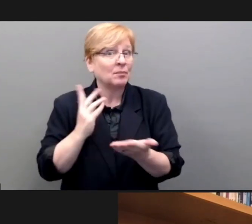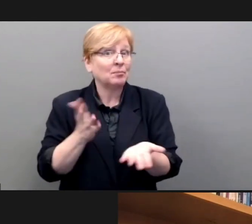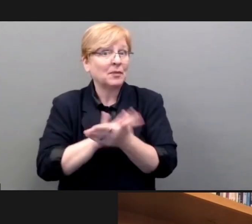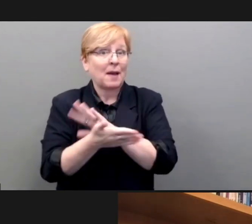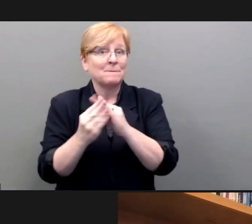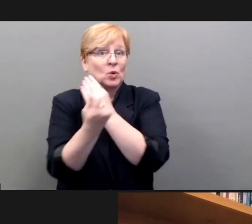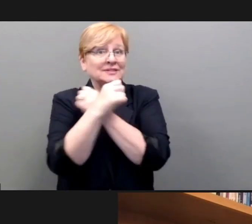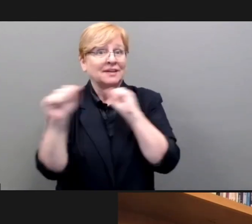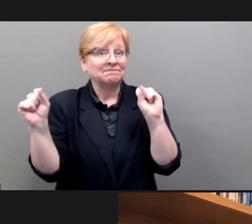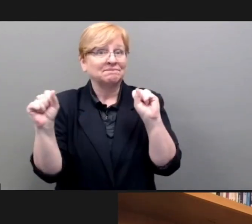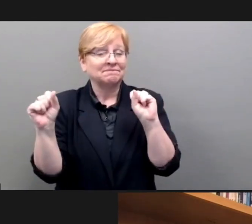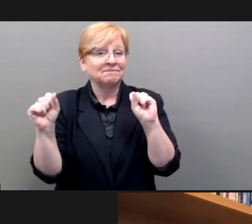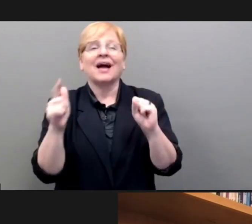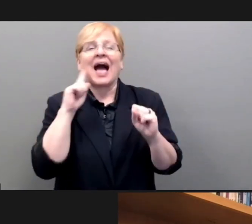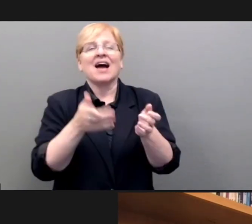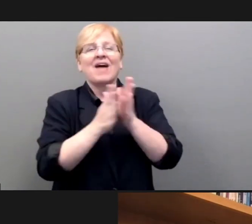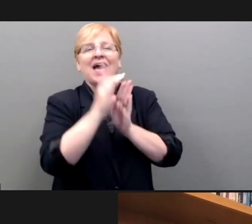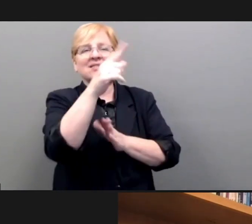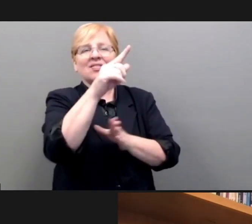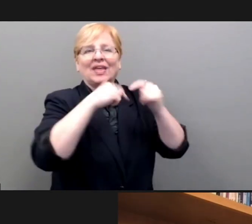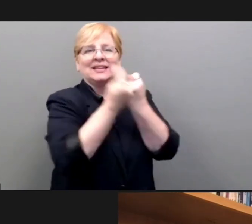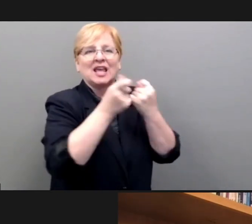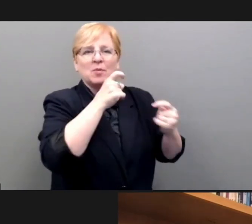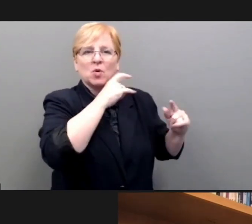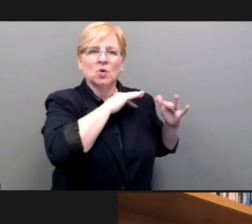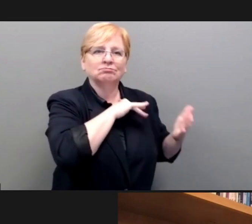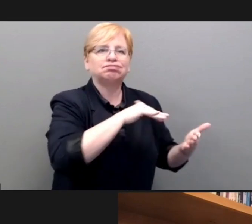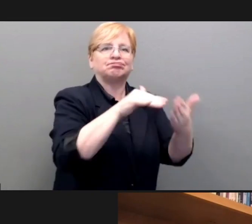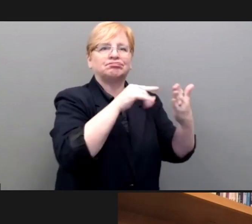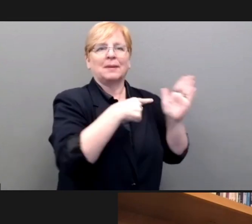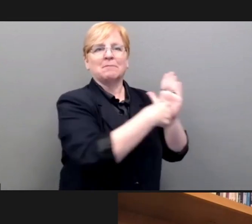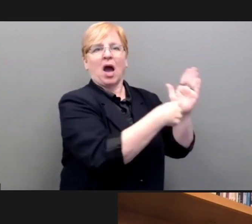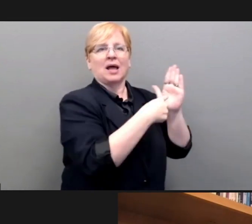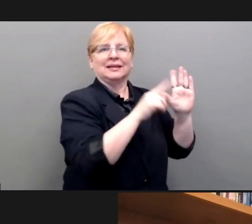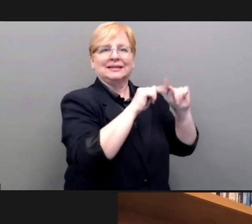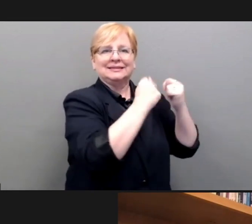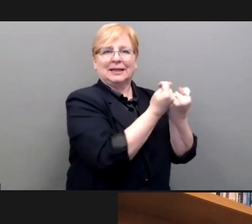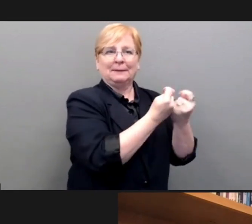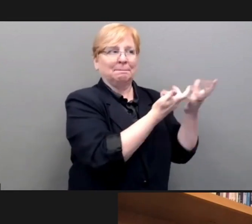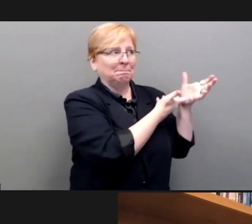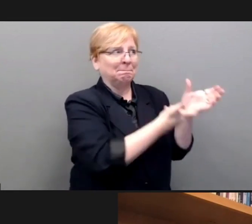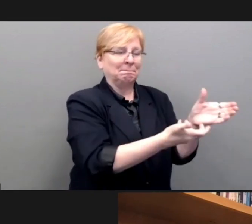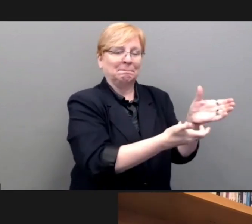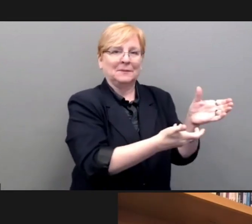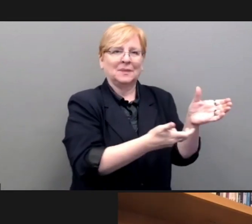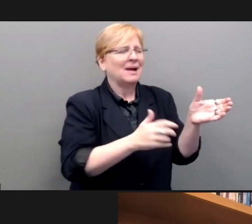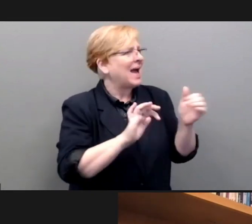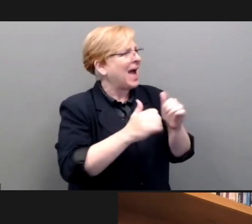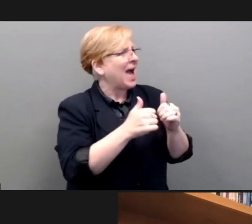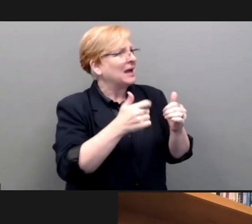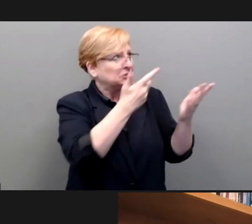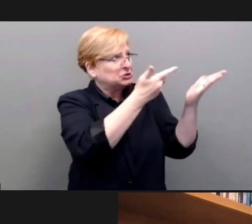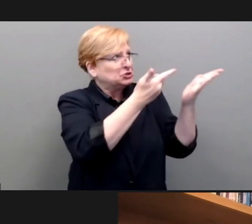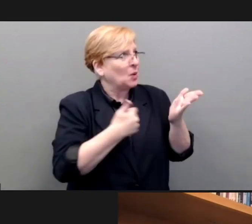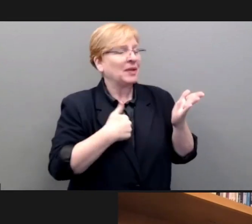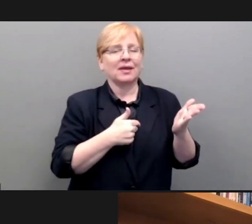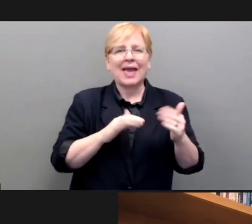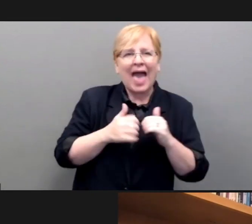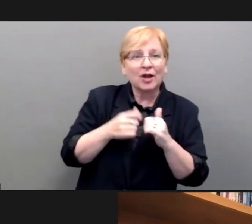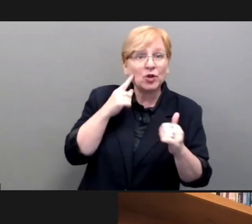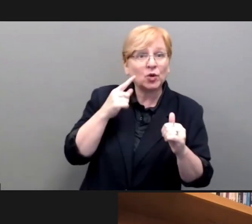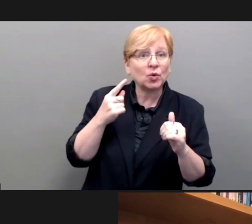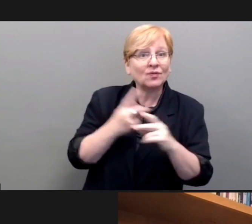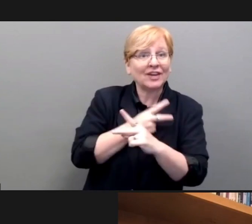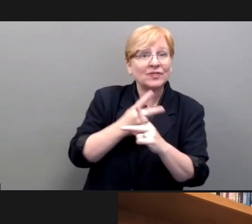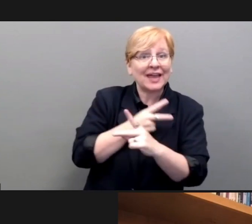to reduce the rate of spread. And he's trying to figure it out as I say it, how you would figure out. You'd have to go to the percent increase or the